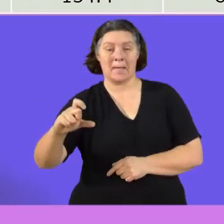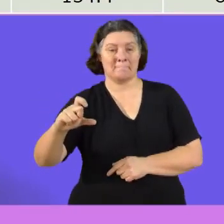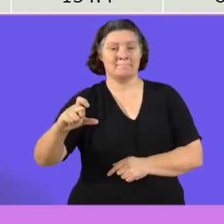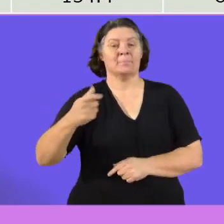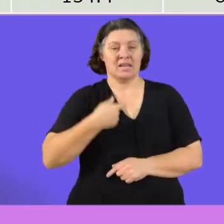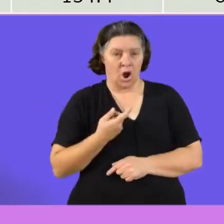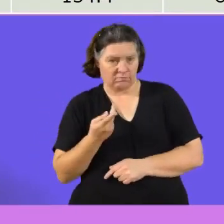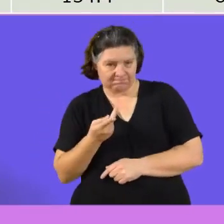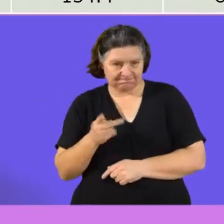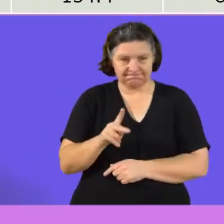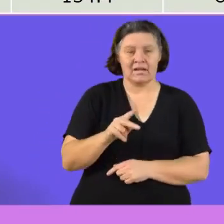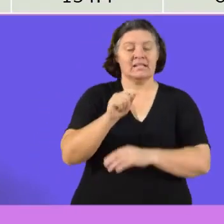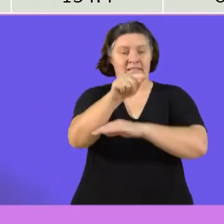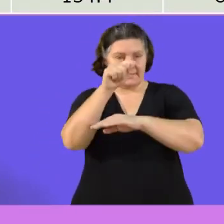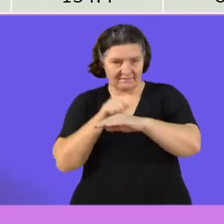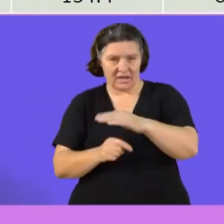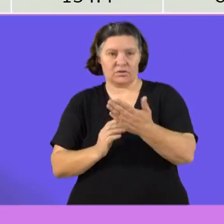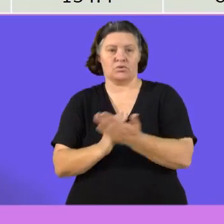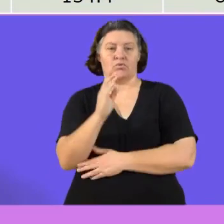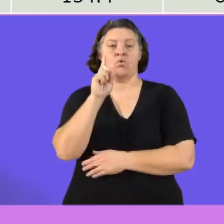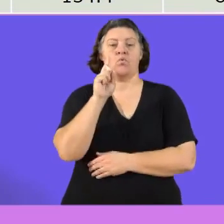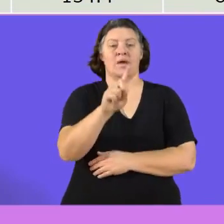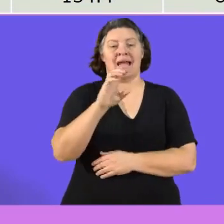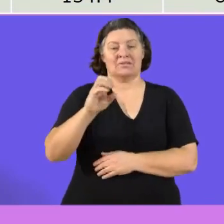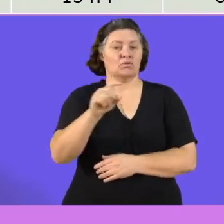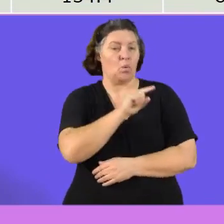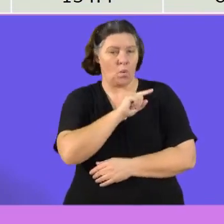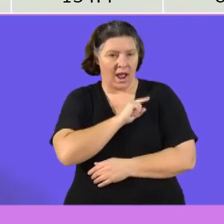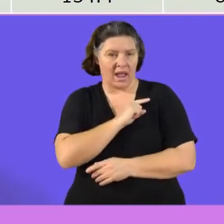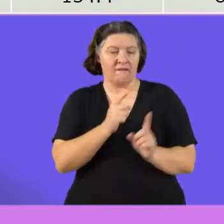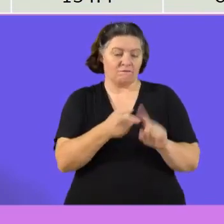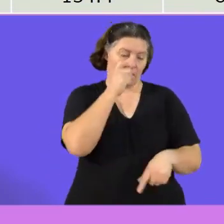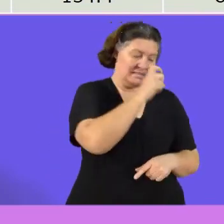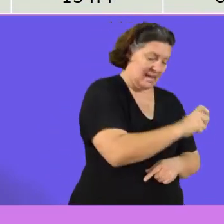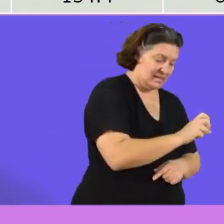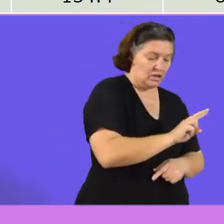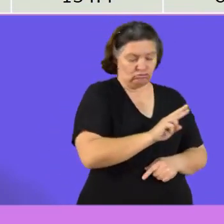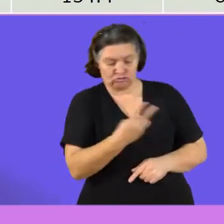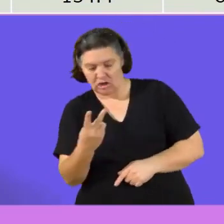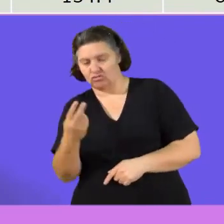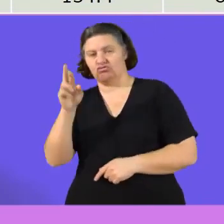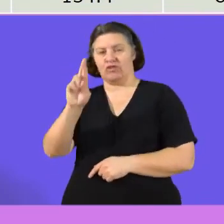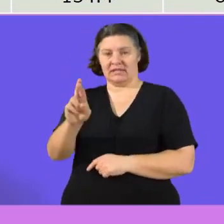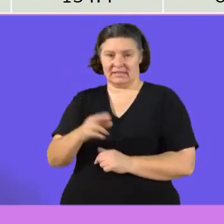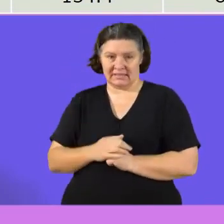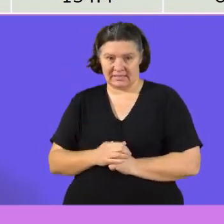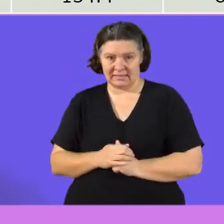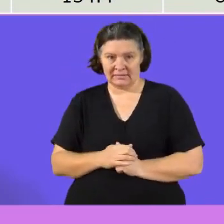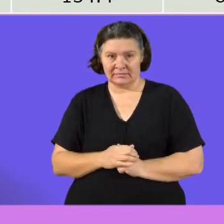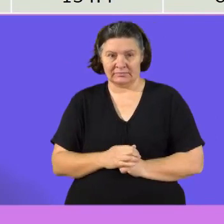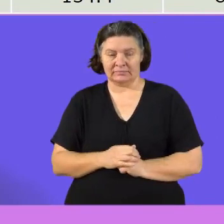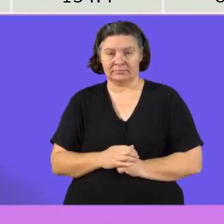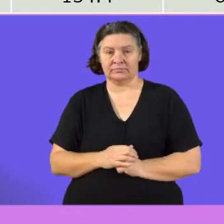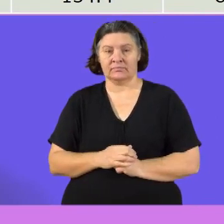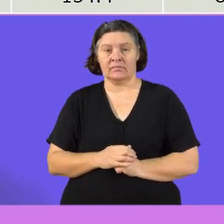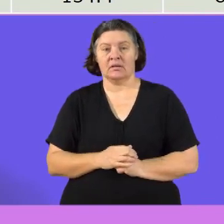1,368,500 cents. Again, I will take this and I divide that by 100 to convert from cents into Rand.